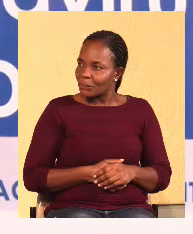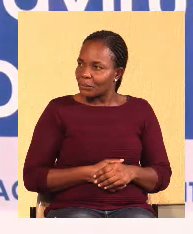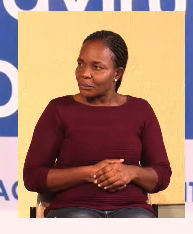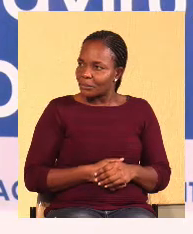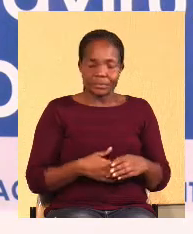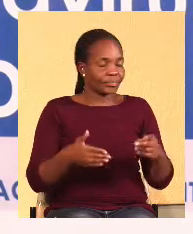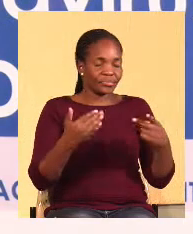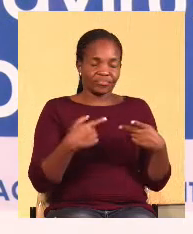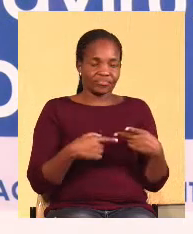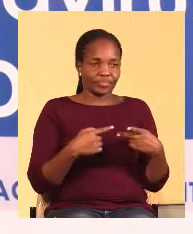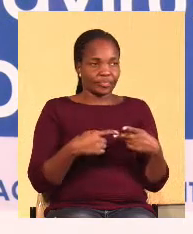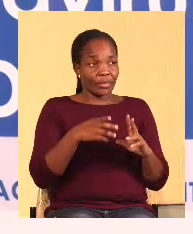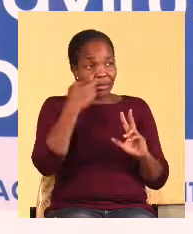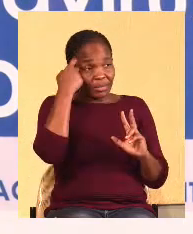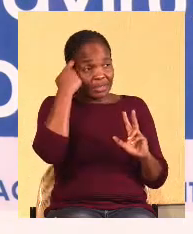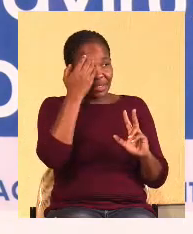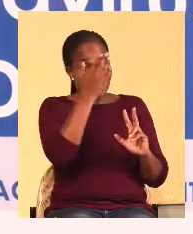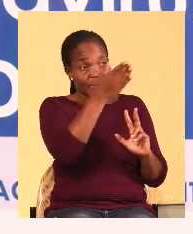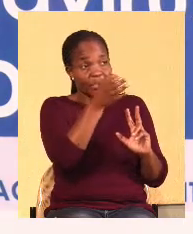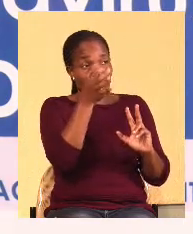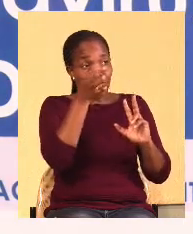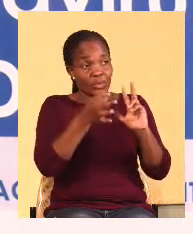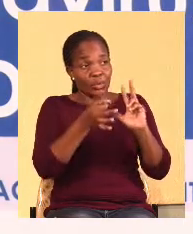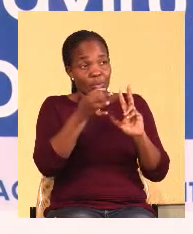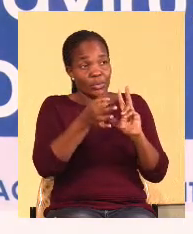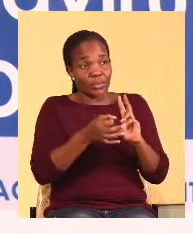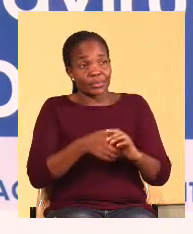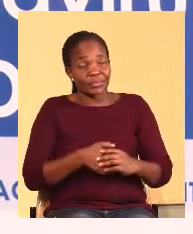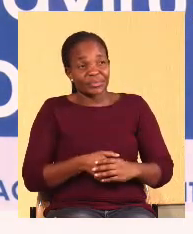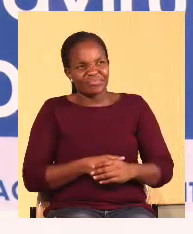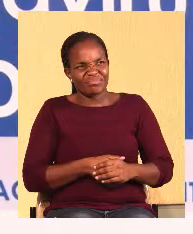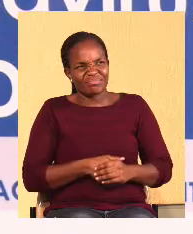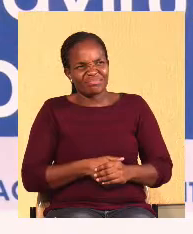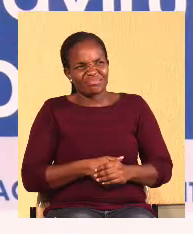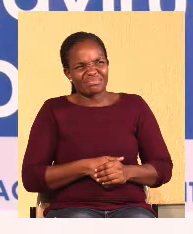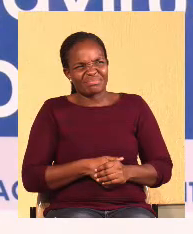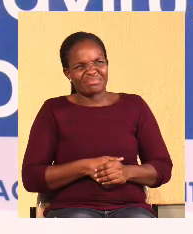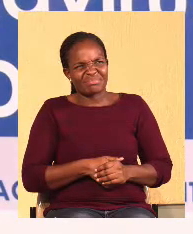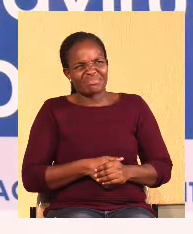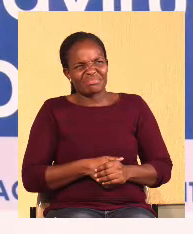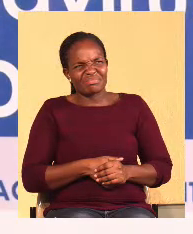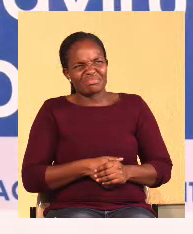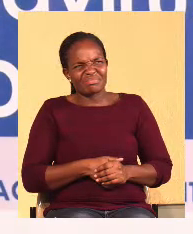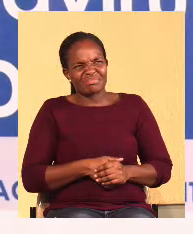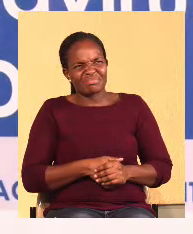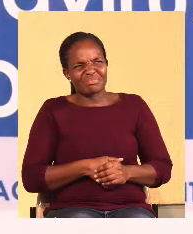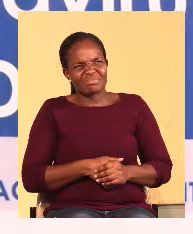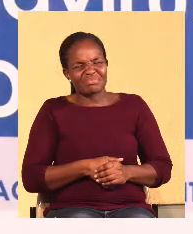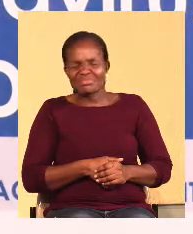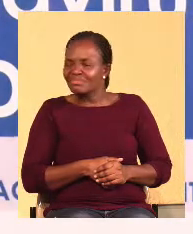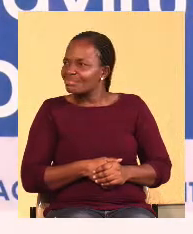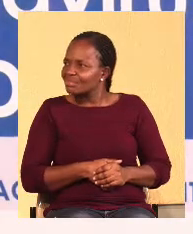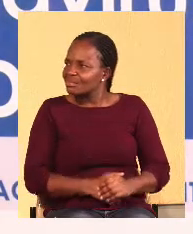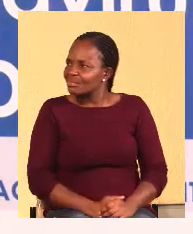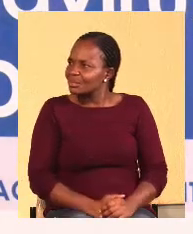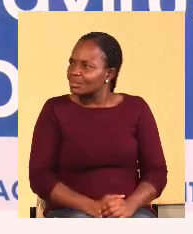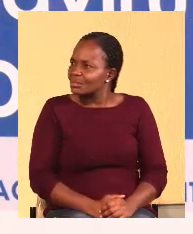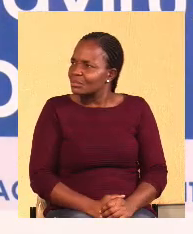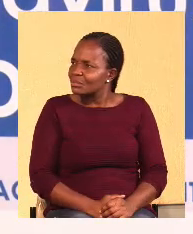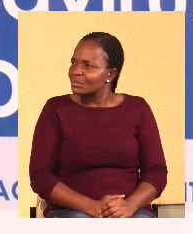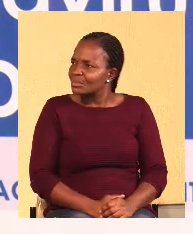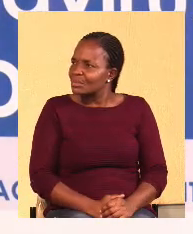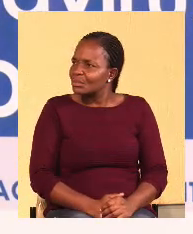to the Minister of Justice, I just wanted to clarify. There's also some sort of confusion. Let's say people are moving from one suburb to the other. For example, I'm moving